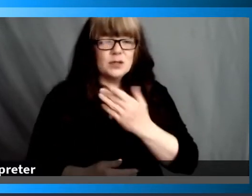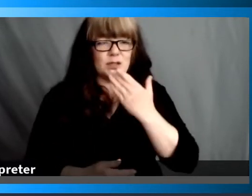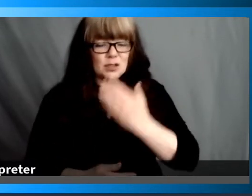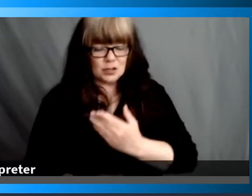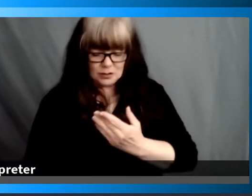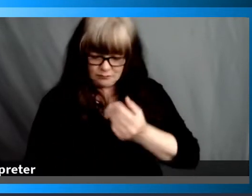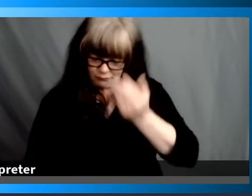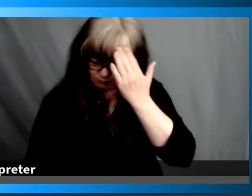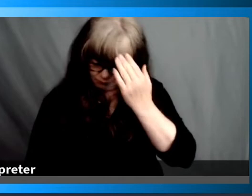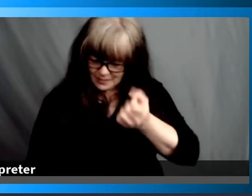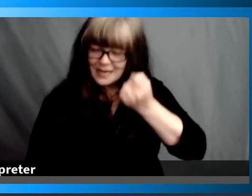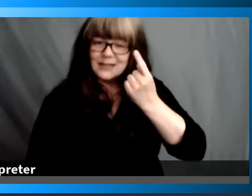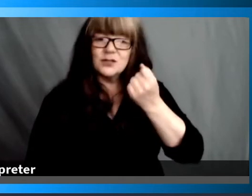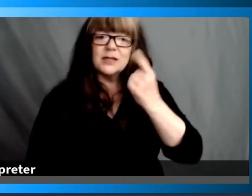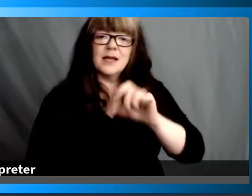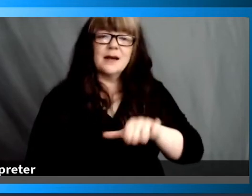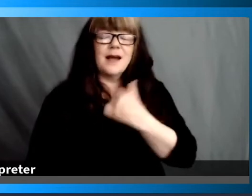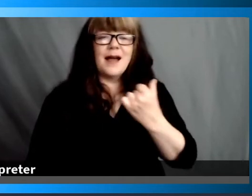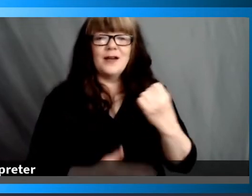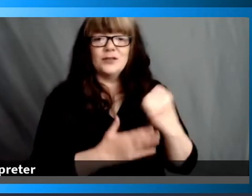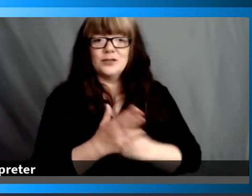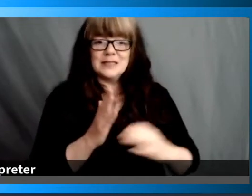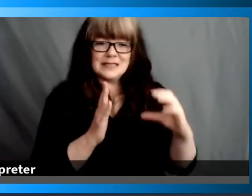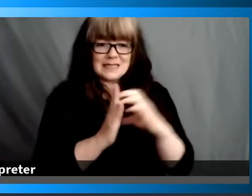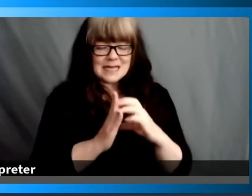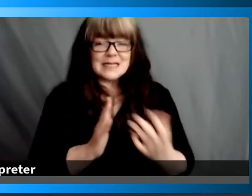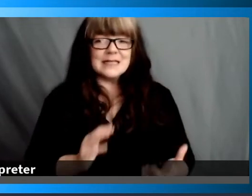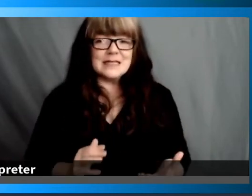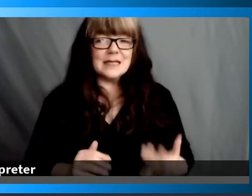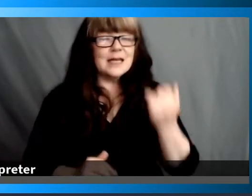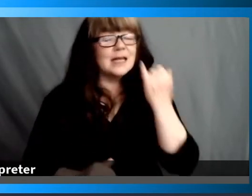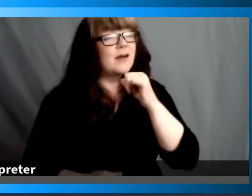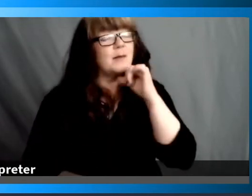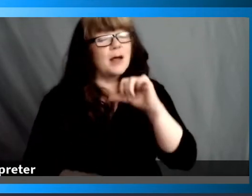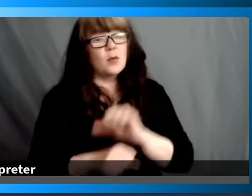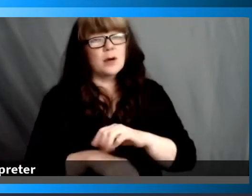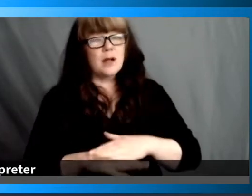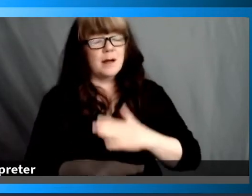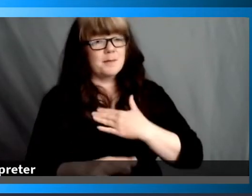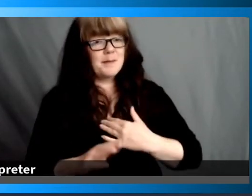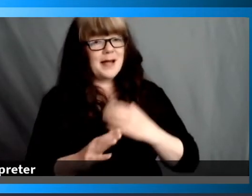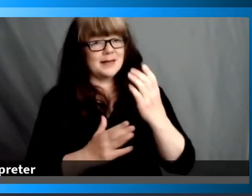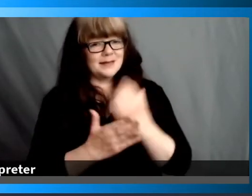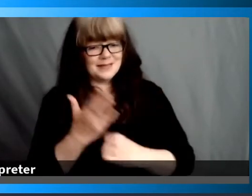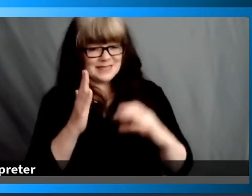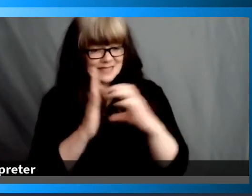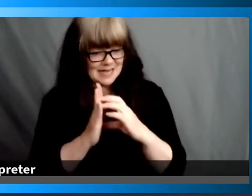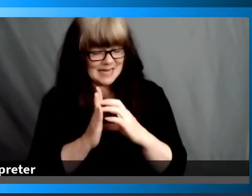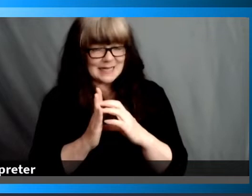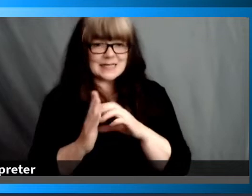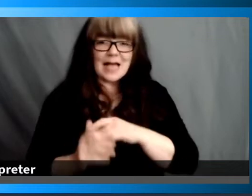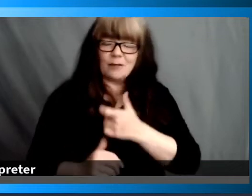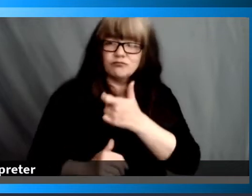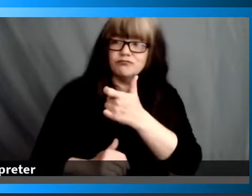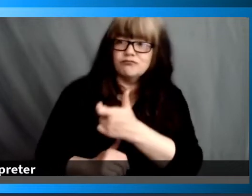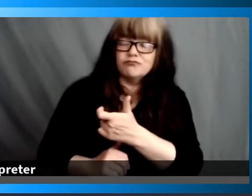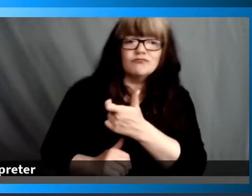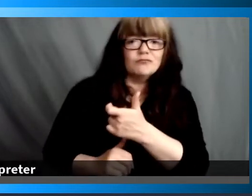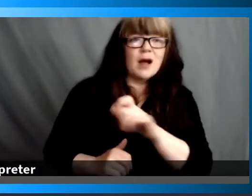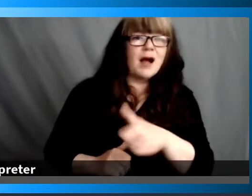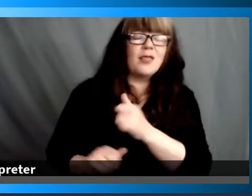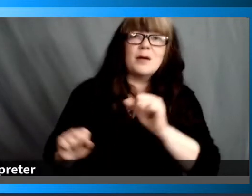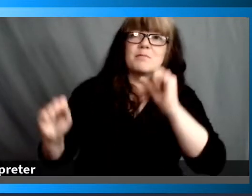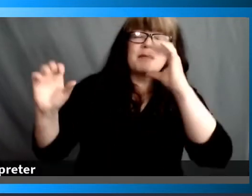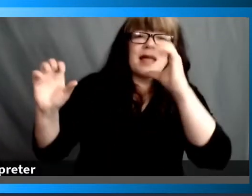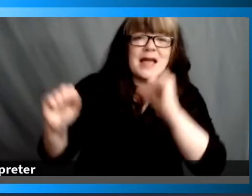around other scenes. Cause when I wasn't working on my scenes, I'd love to go and watch these amazing friggin' performers and know